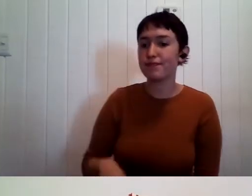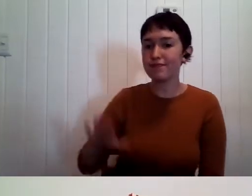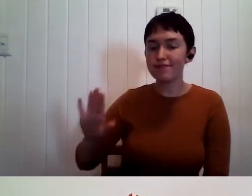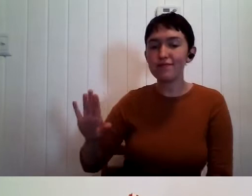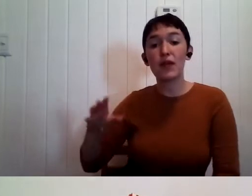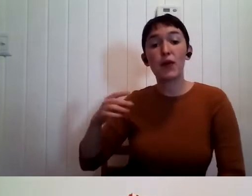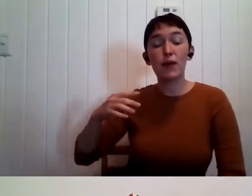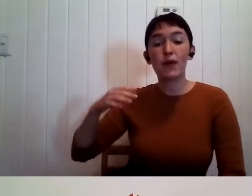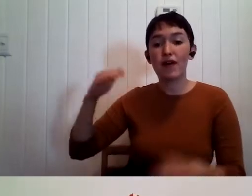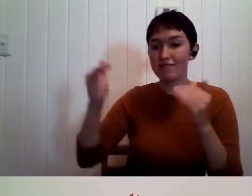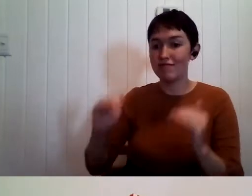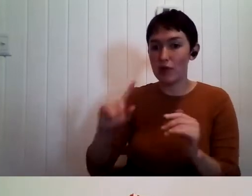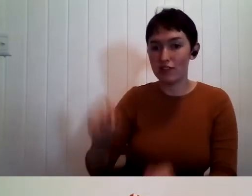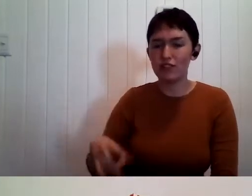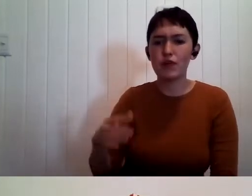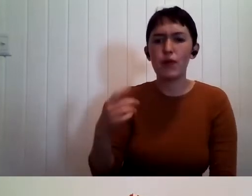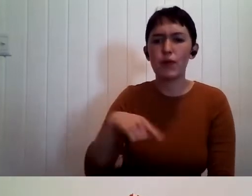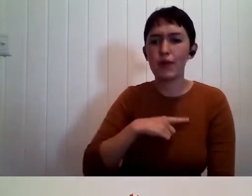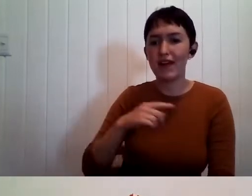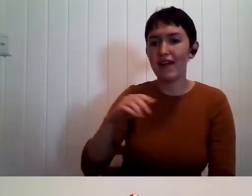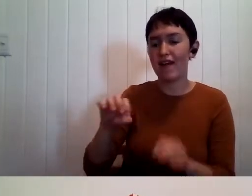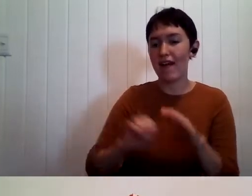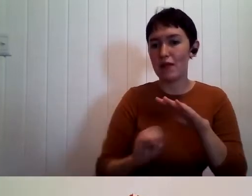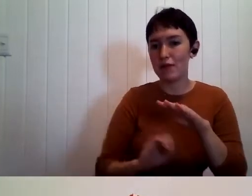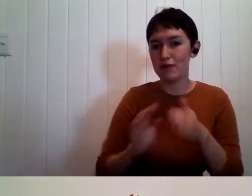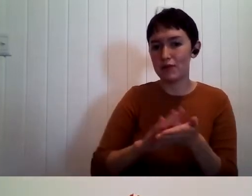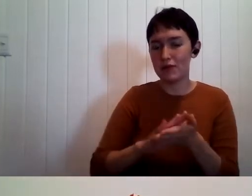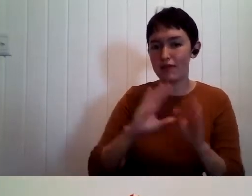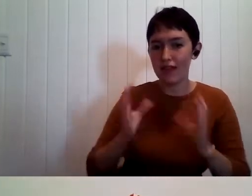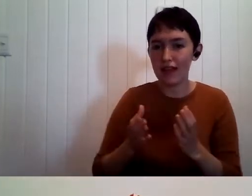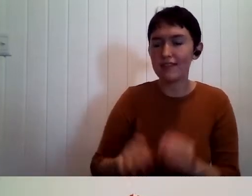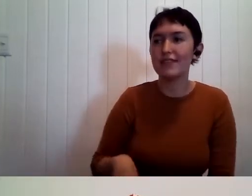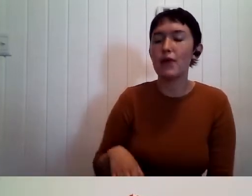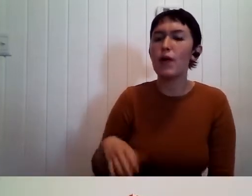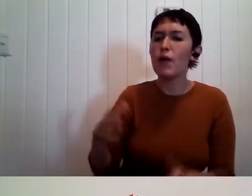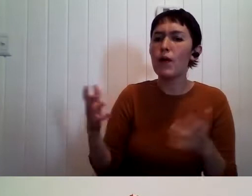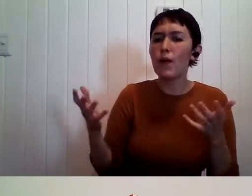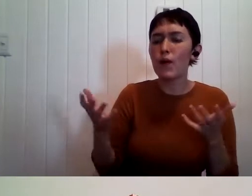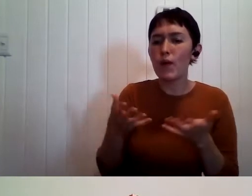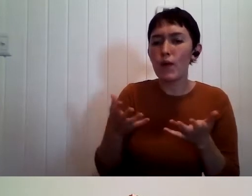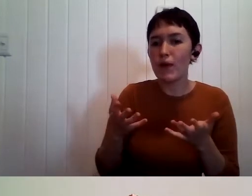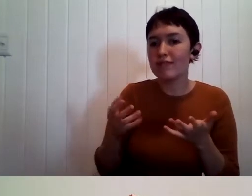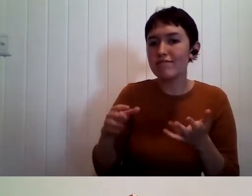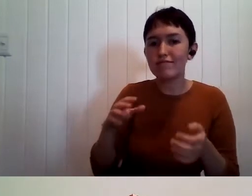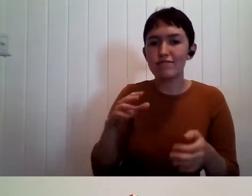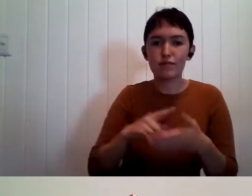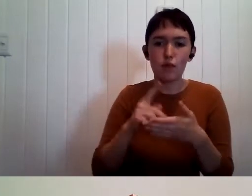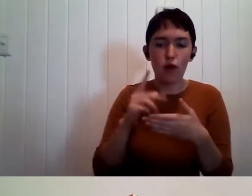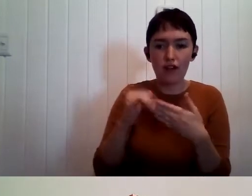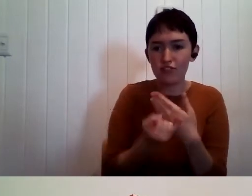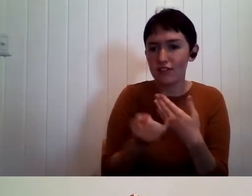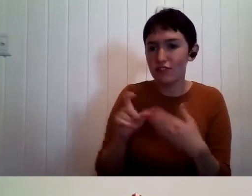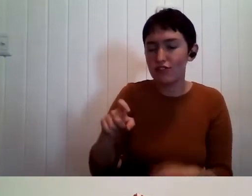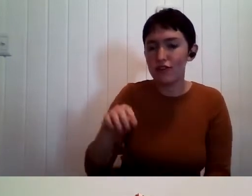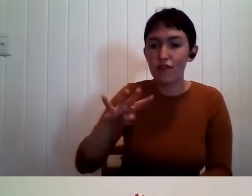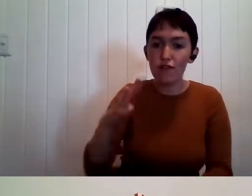class. What skills could students in 4th and 5th grade be working on now if they'd like to pursue a career in science one day?